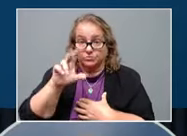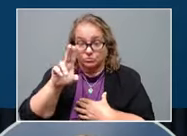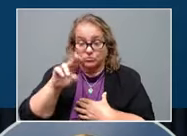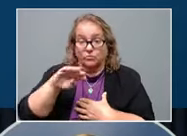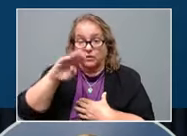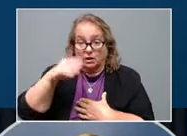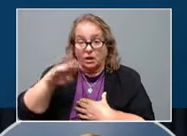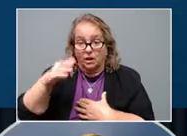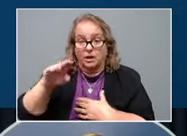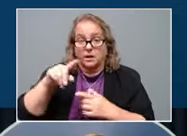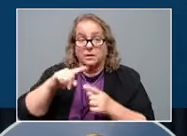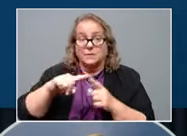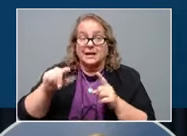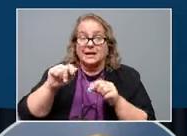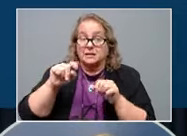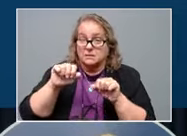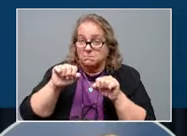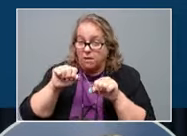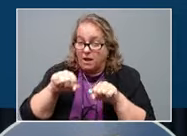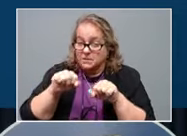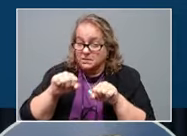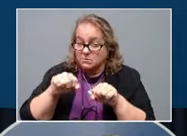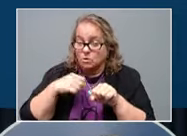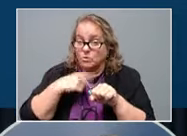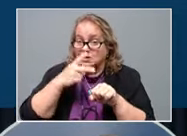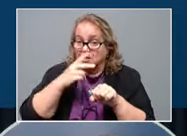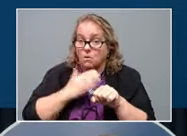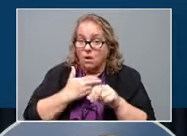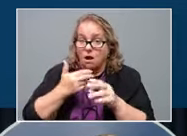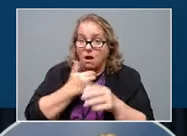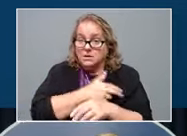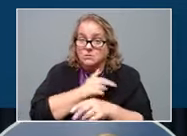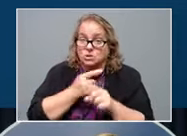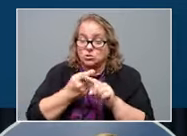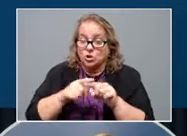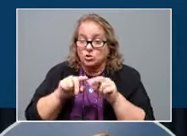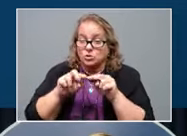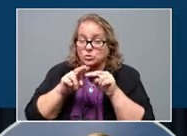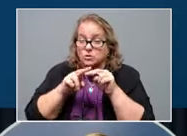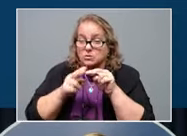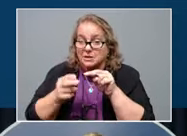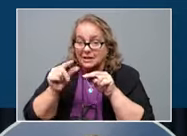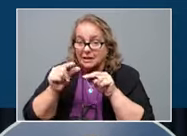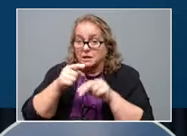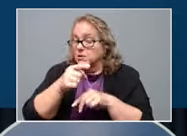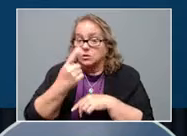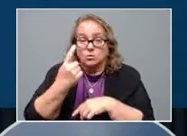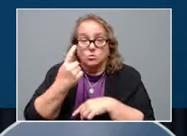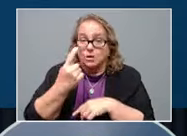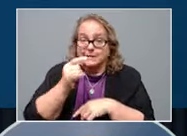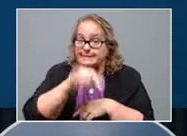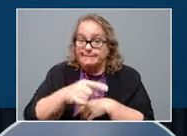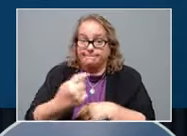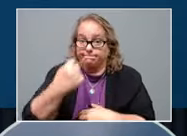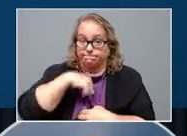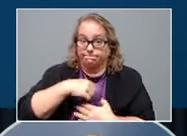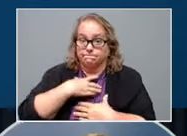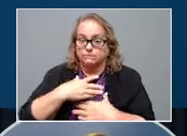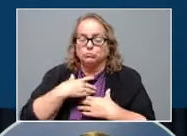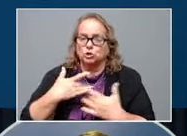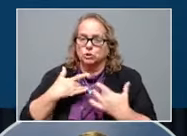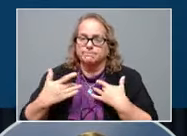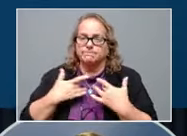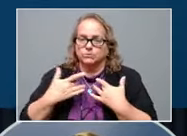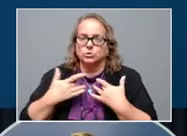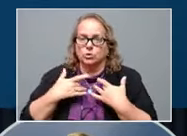it's possible that we're seeing our hospitalizations start to decrease a little bit, this one's really concerning. People that go into the hospital are